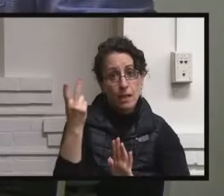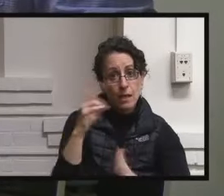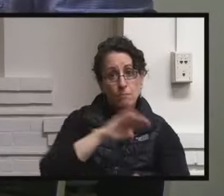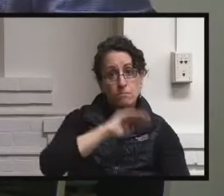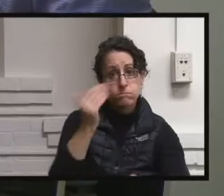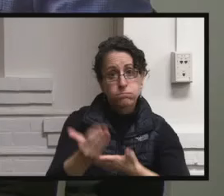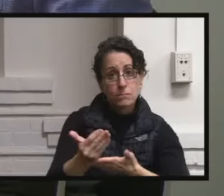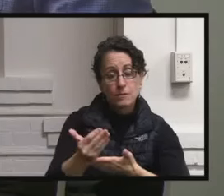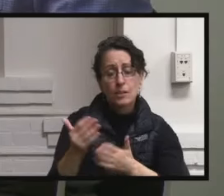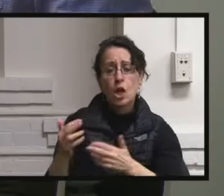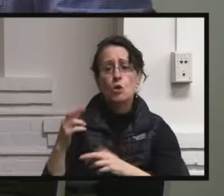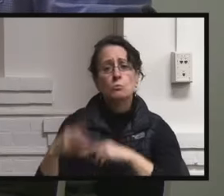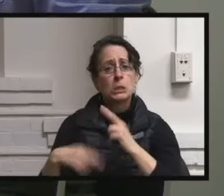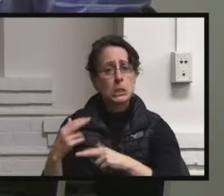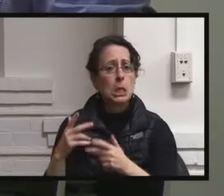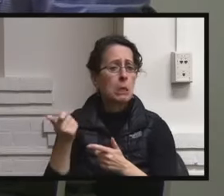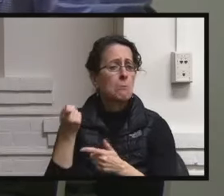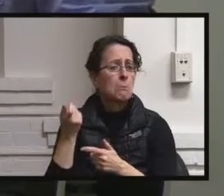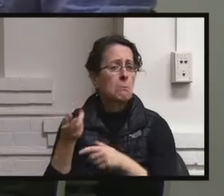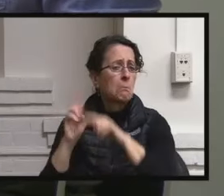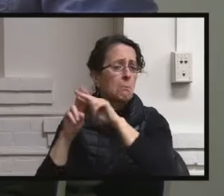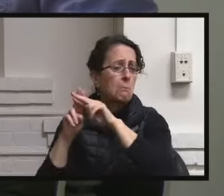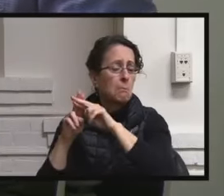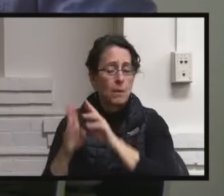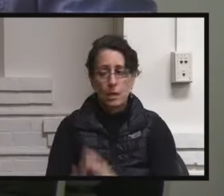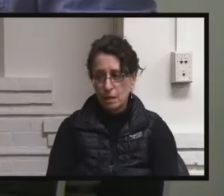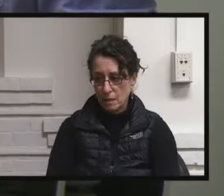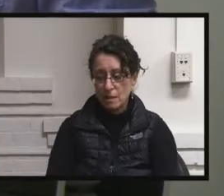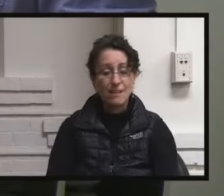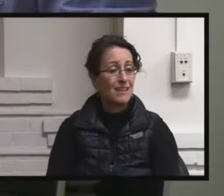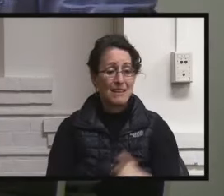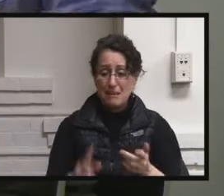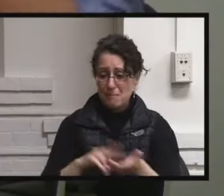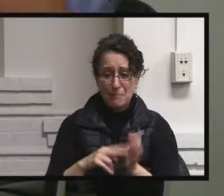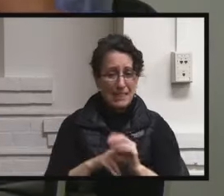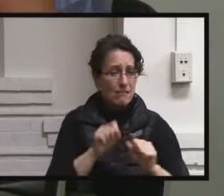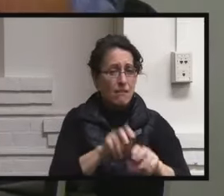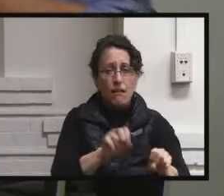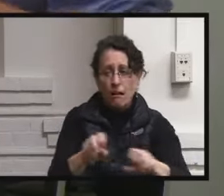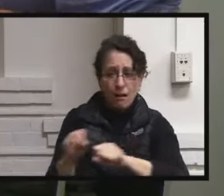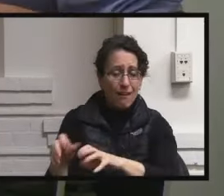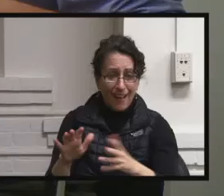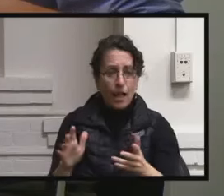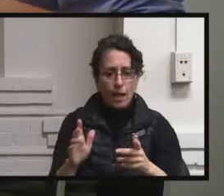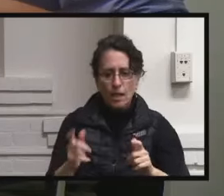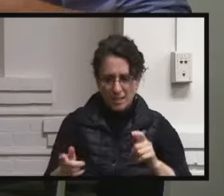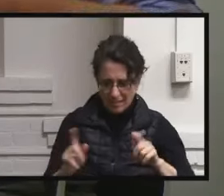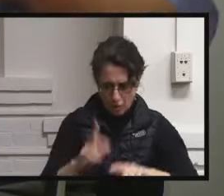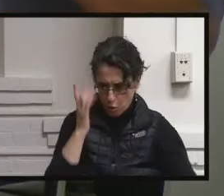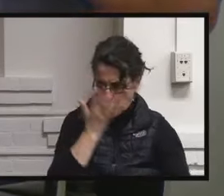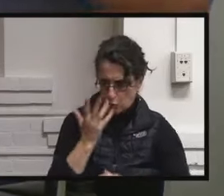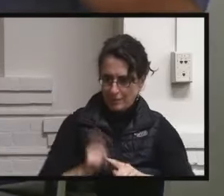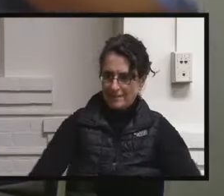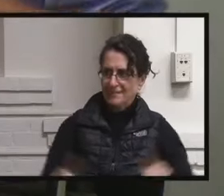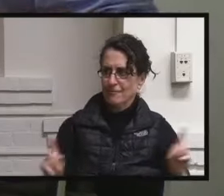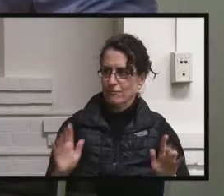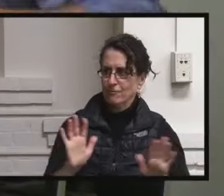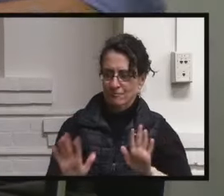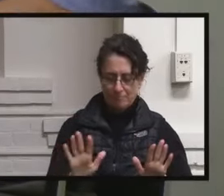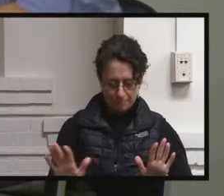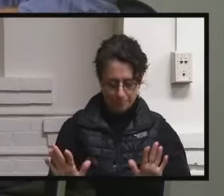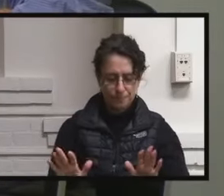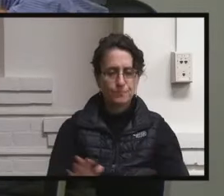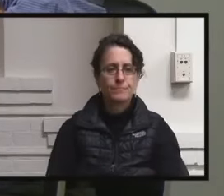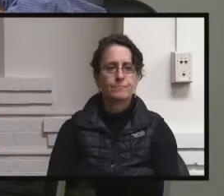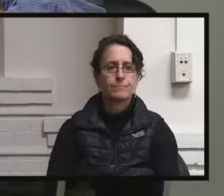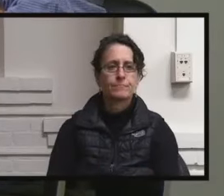up to a modest degree. So the waste stream is changing, and in acknowledgement of that, we think that there's an opportunity to